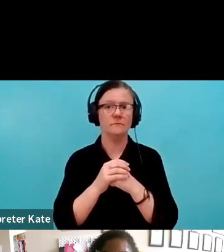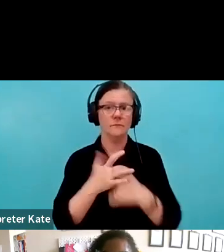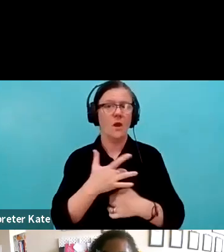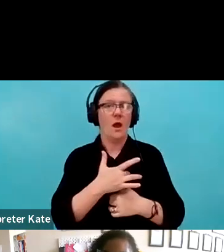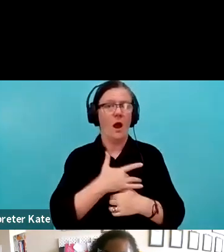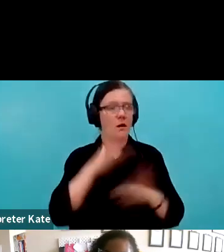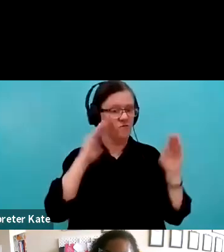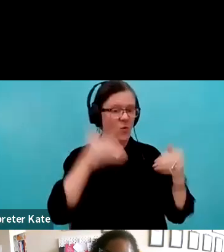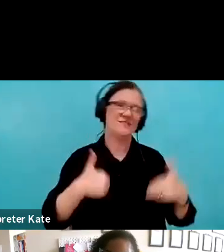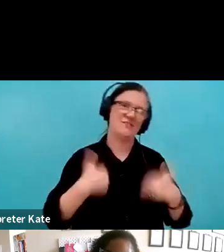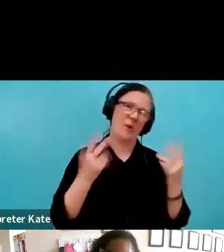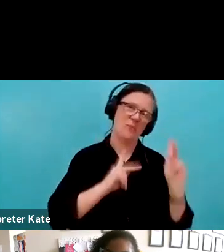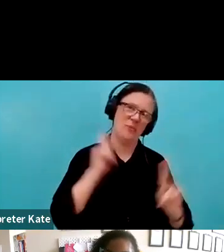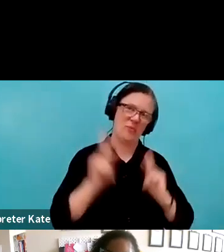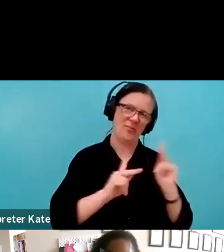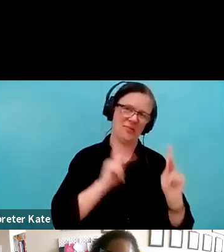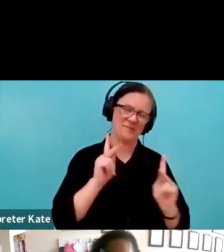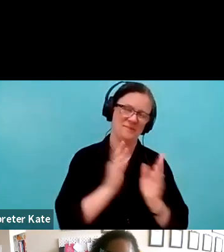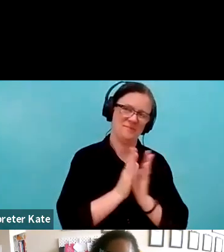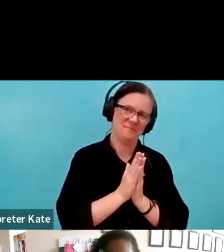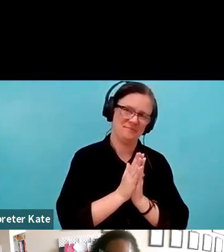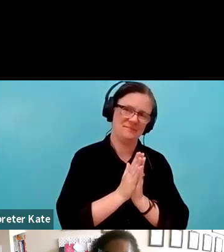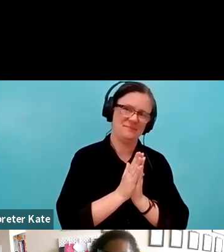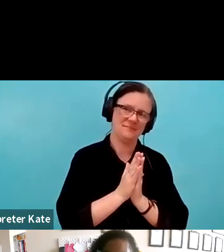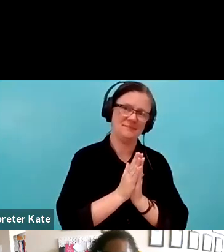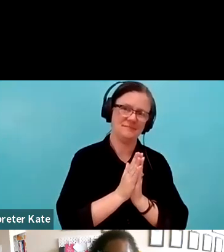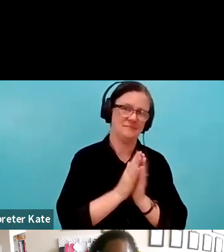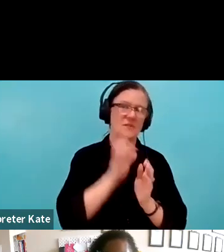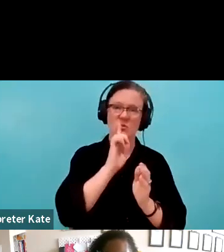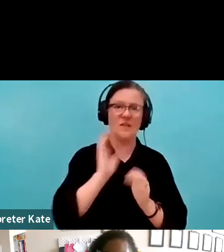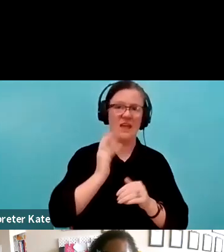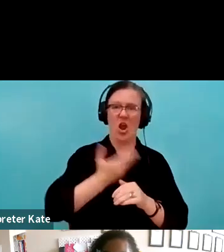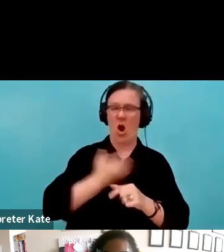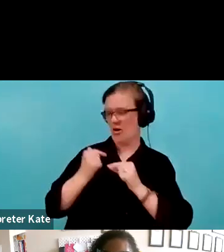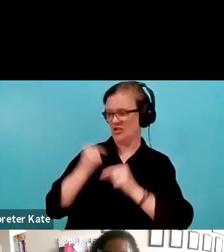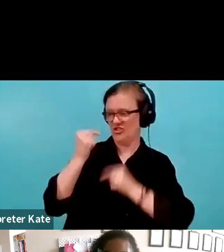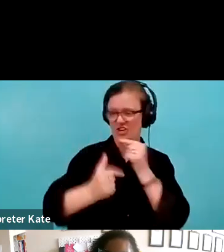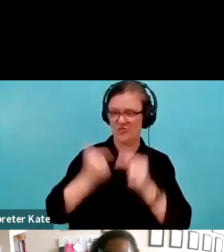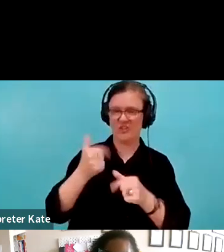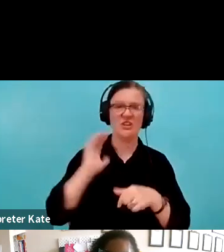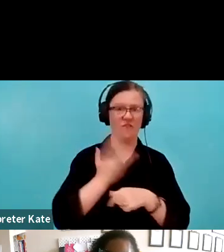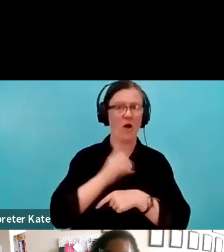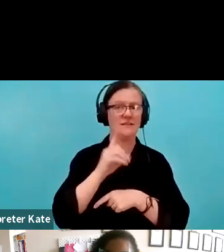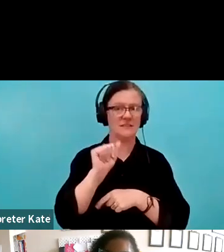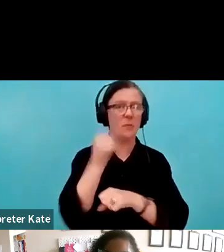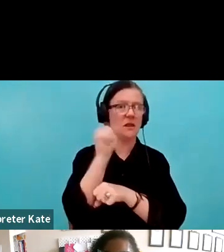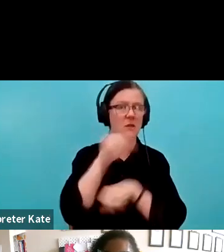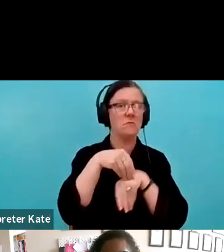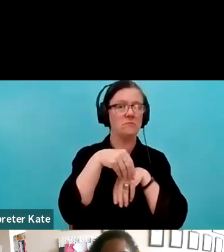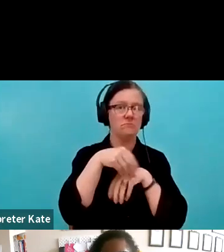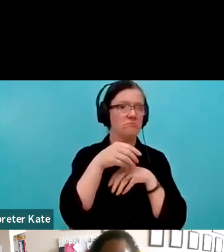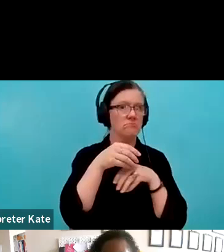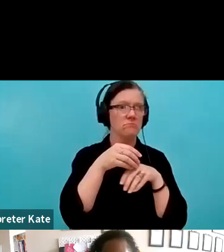young people and even the kind of next generation of this movement, and just